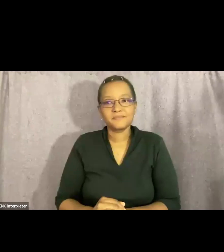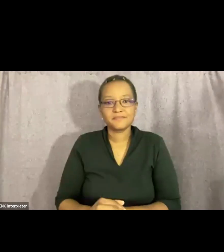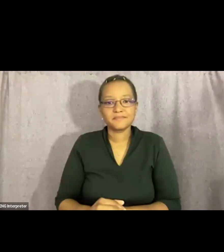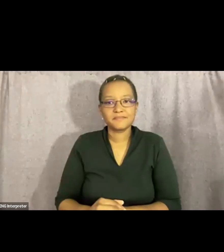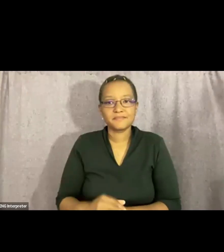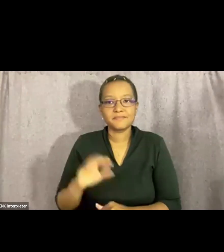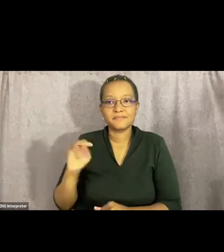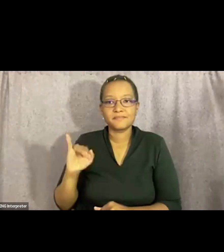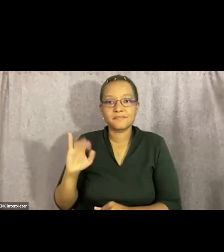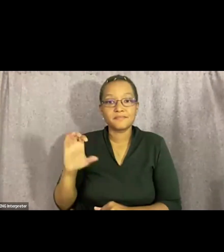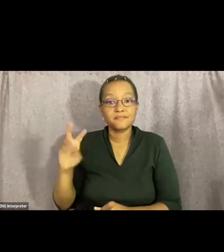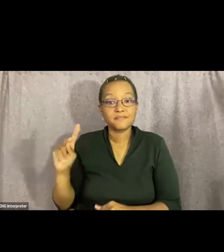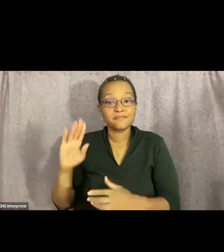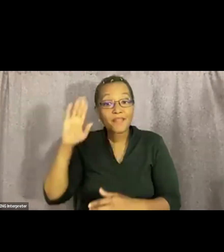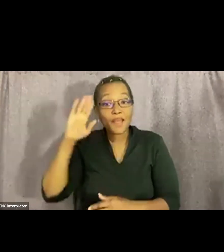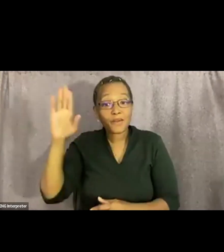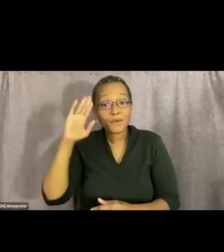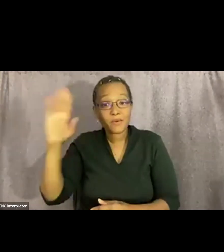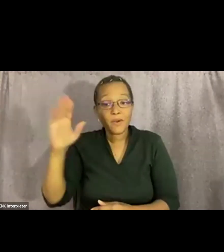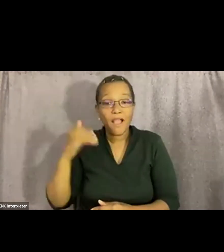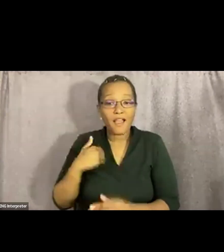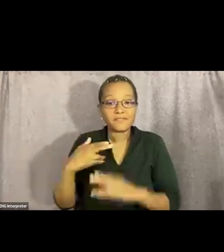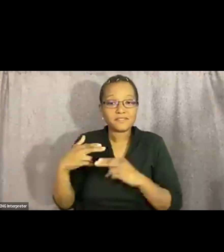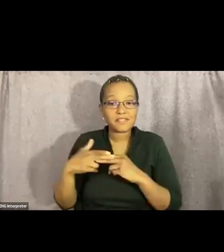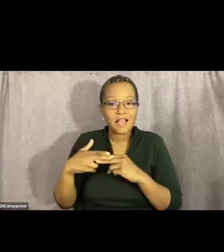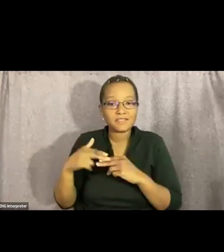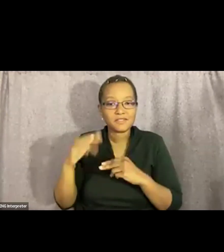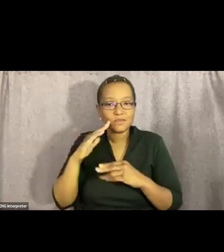María está llorando.